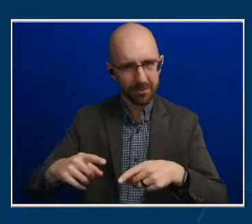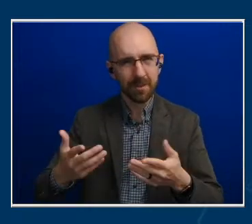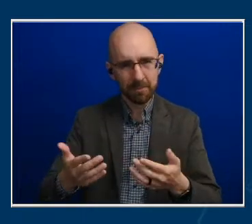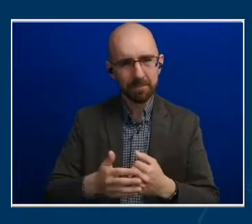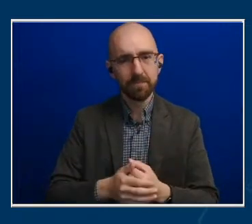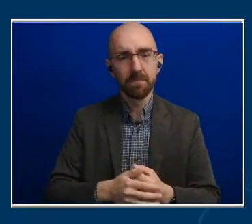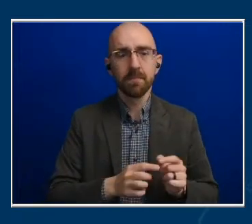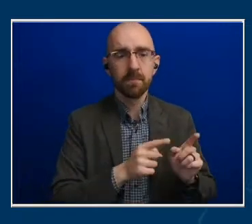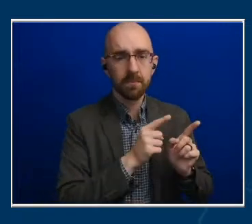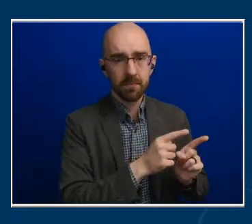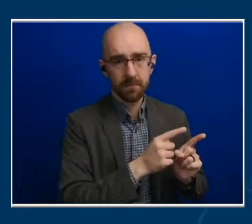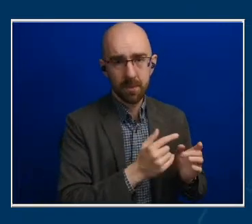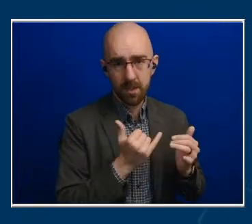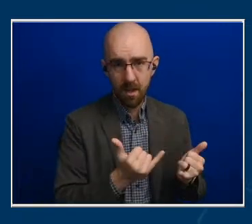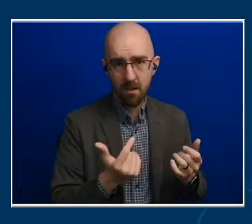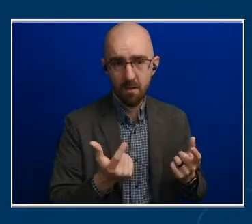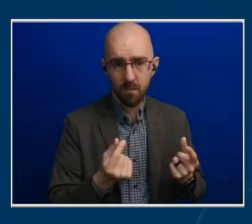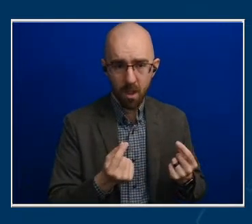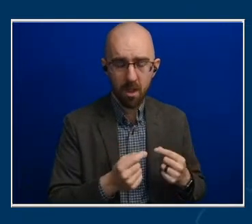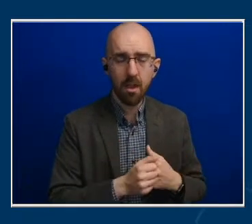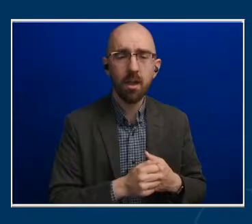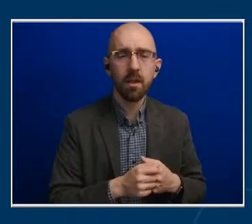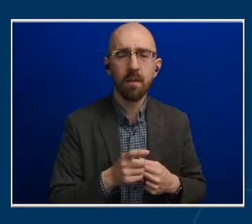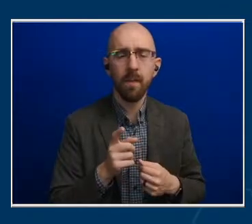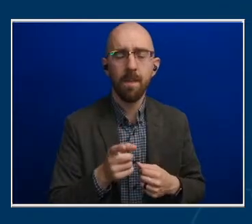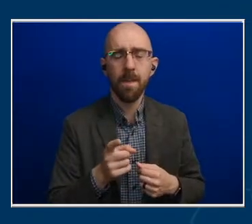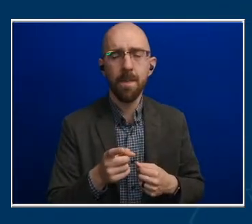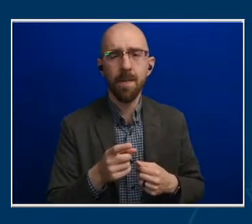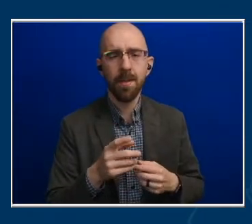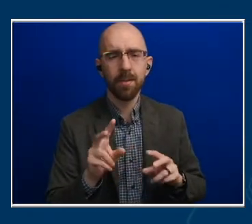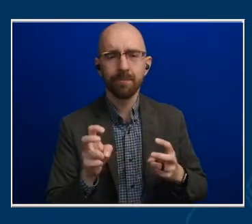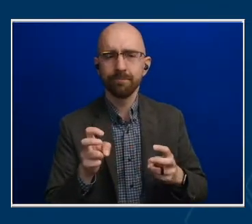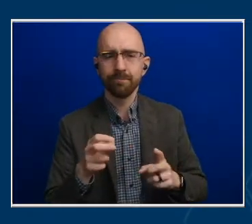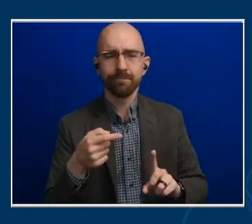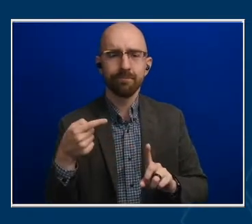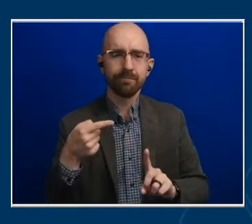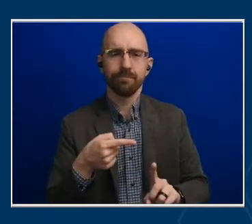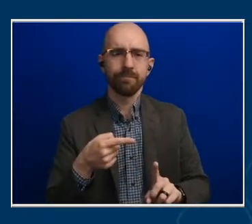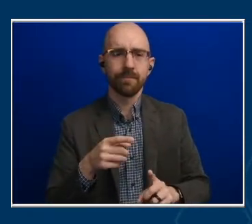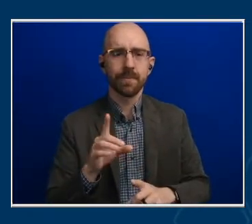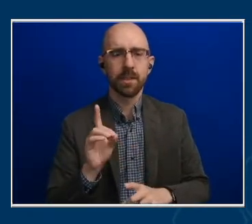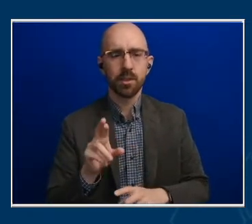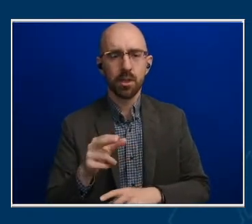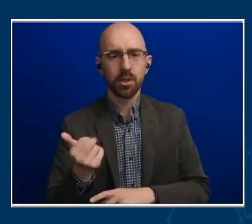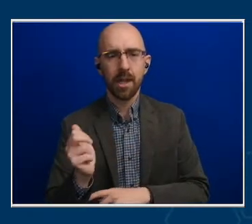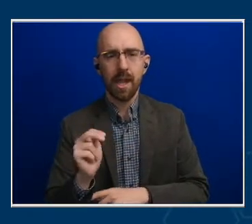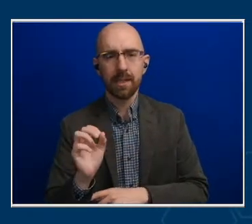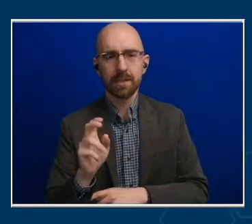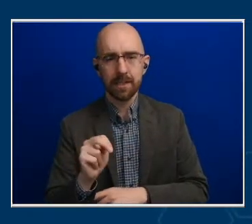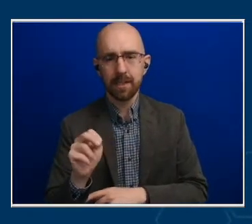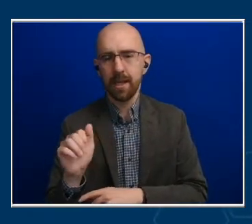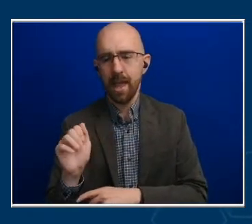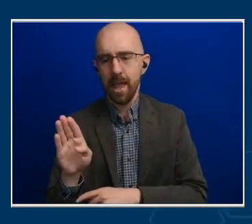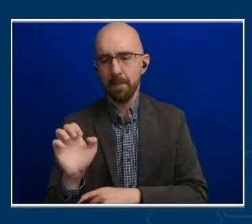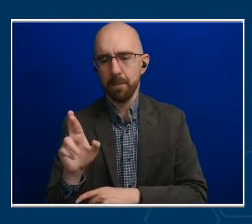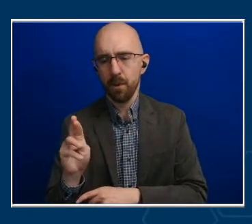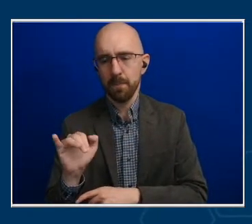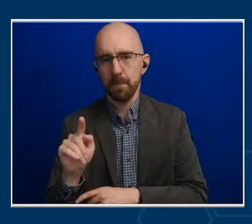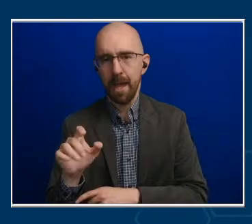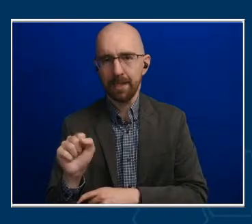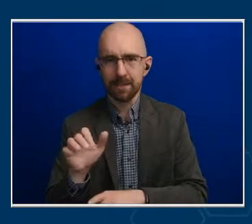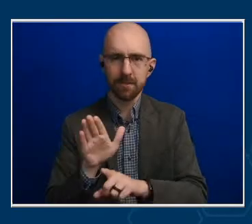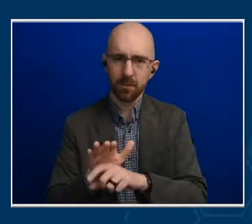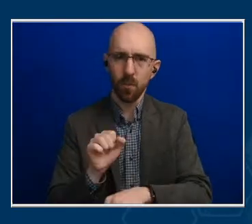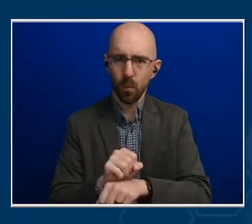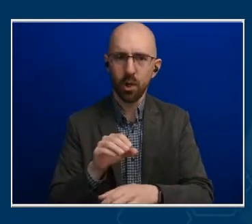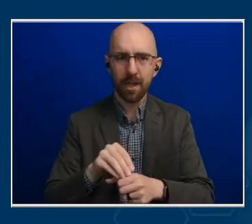now is the cornerstone of Dr. Hansen-Abermite's work in music therapy called the